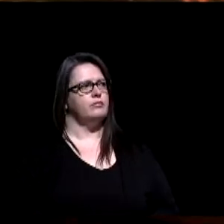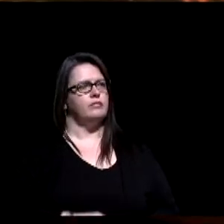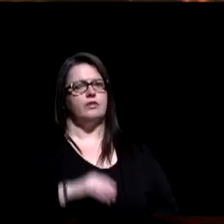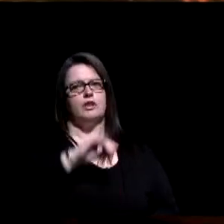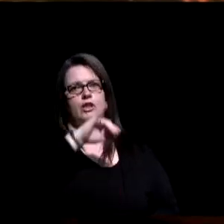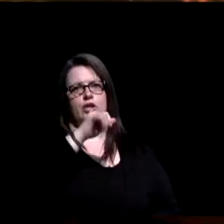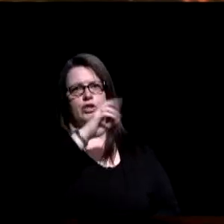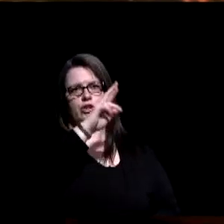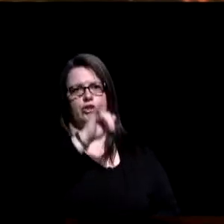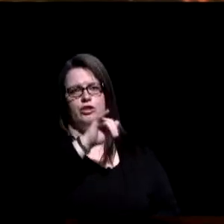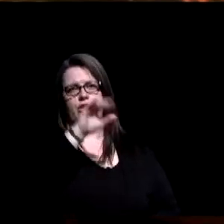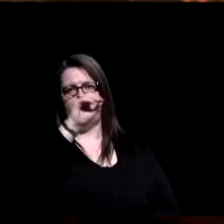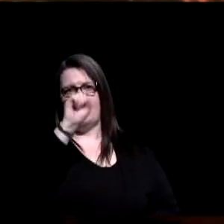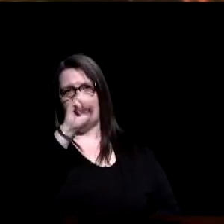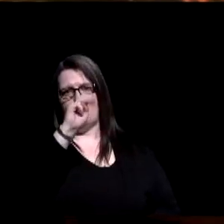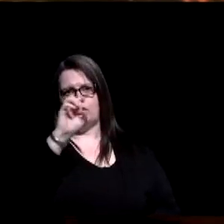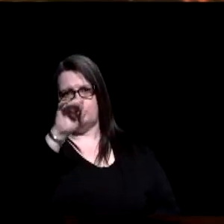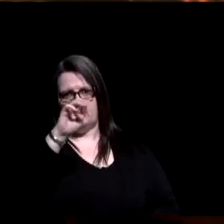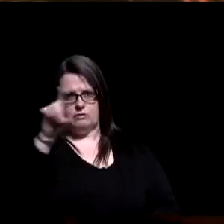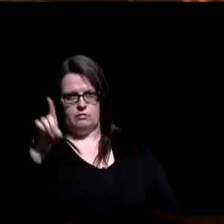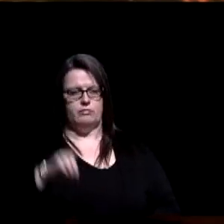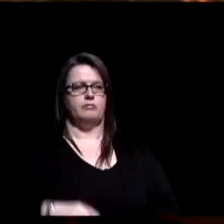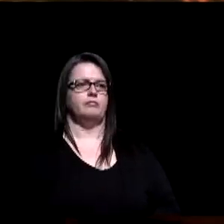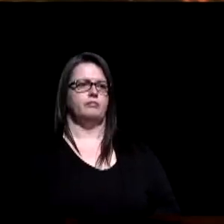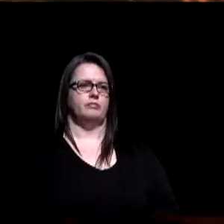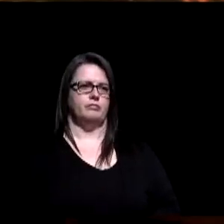Jerry Osman.